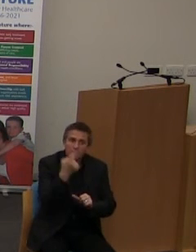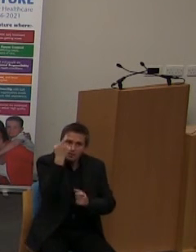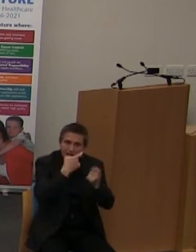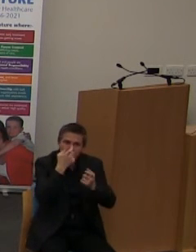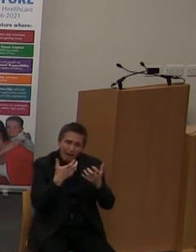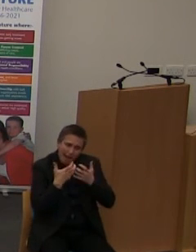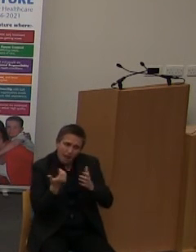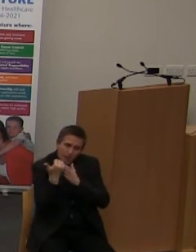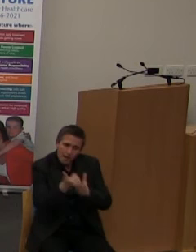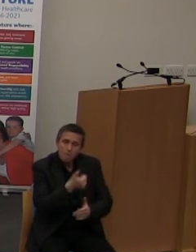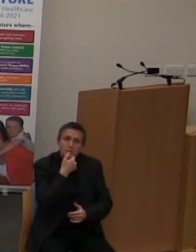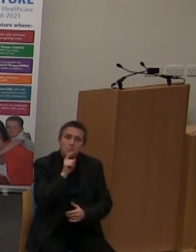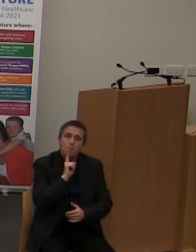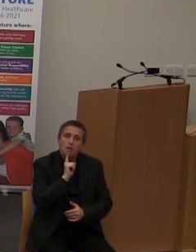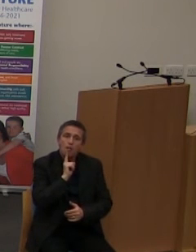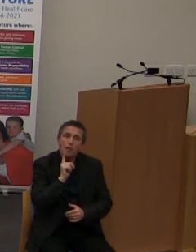cope getting back into